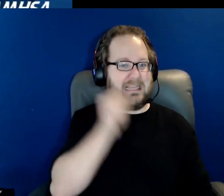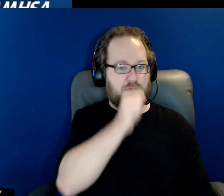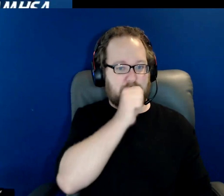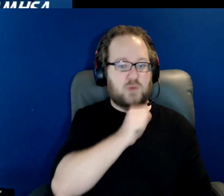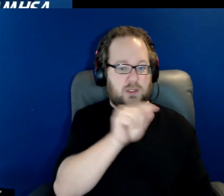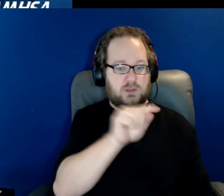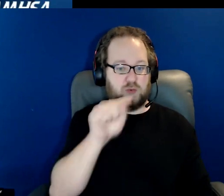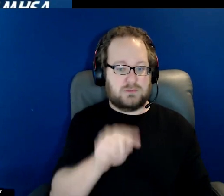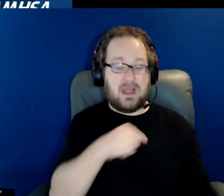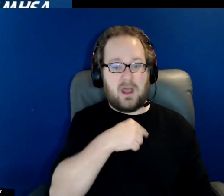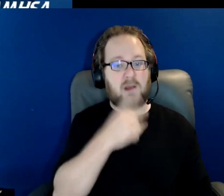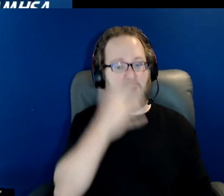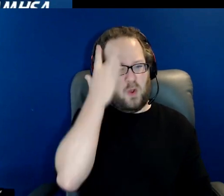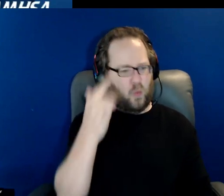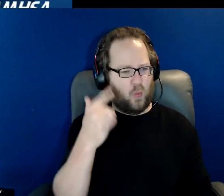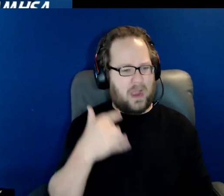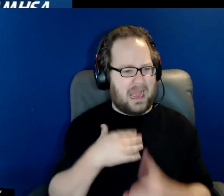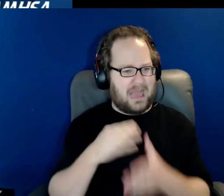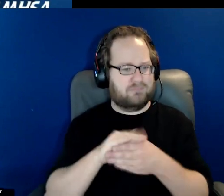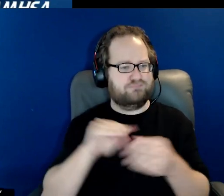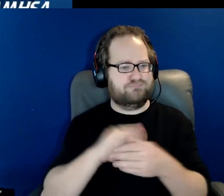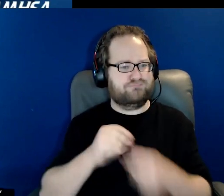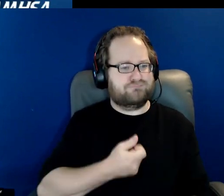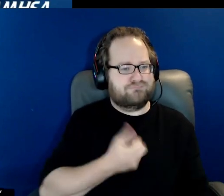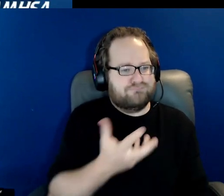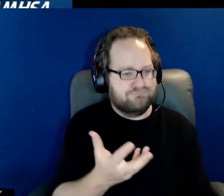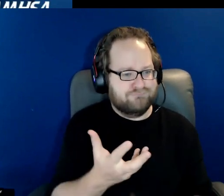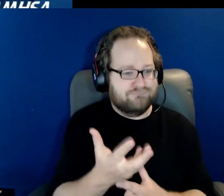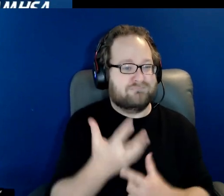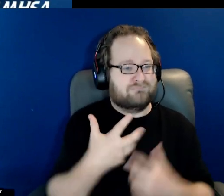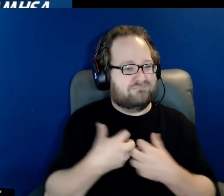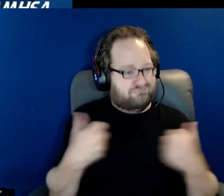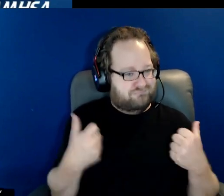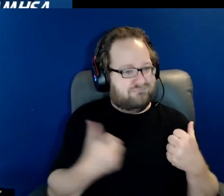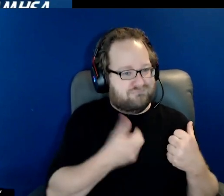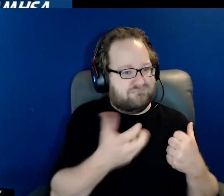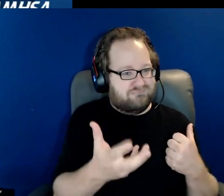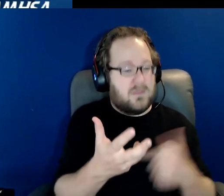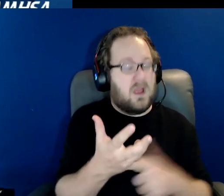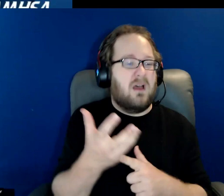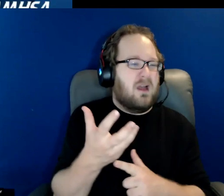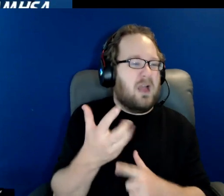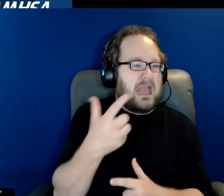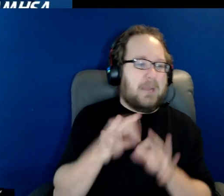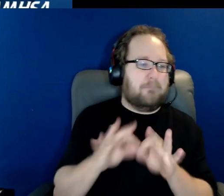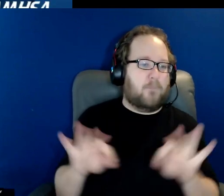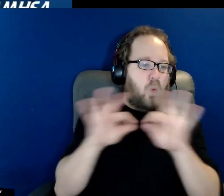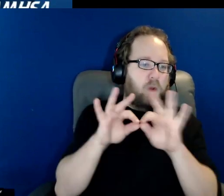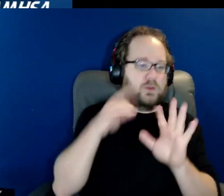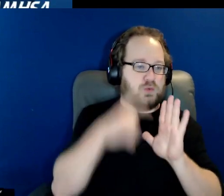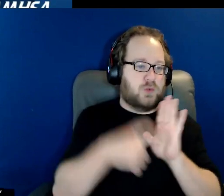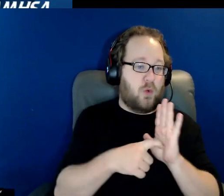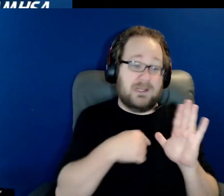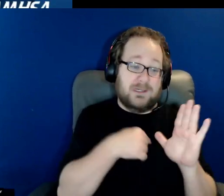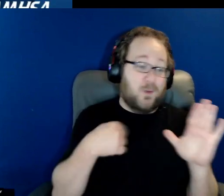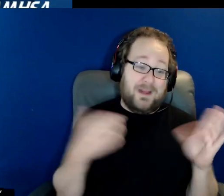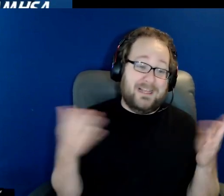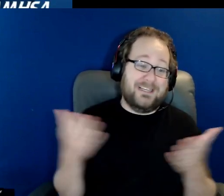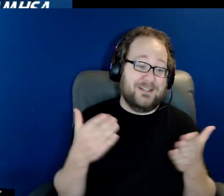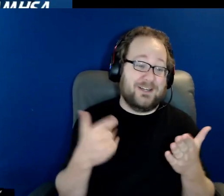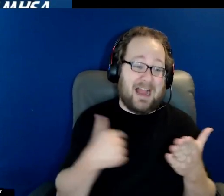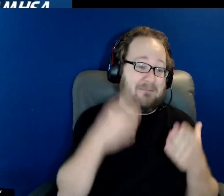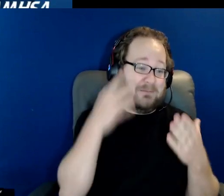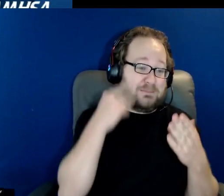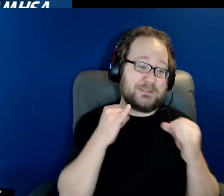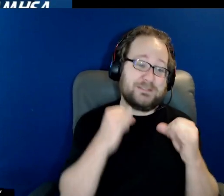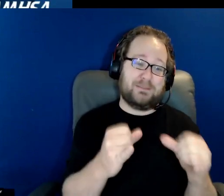to be grounded here. Most people in Arizona, where I am, we're stubborn and we're from